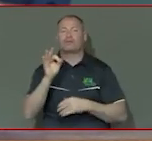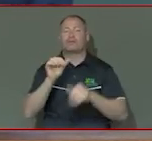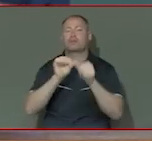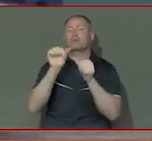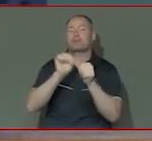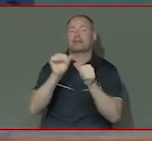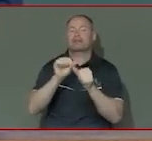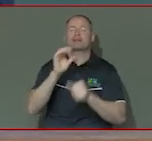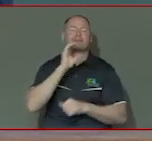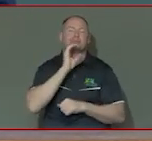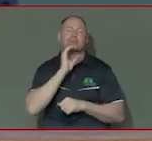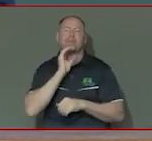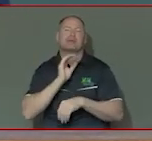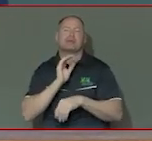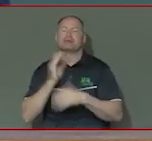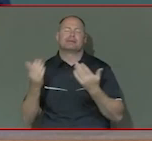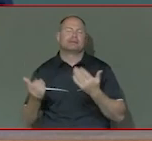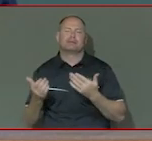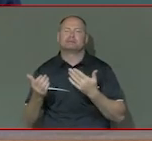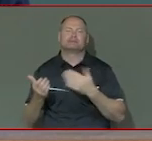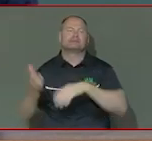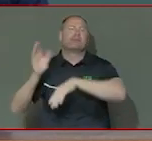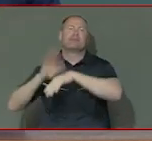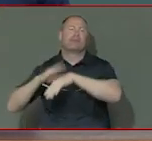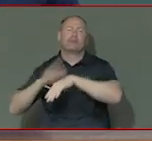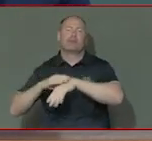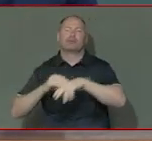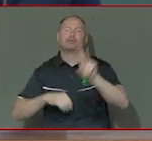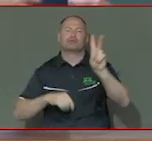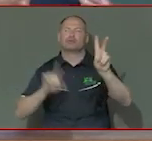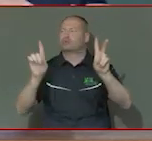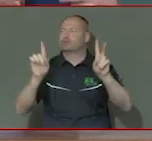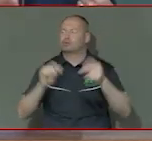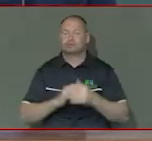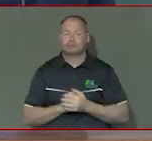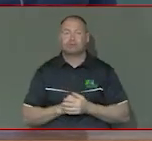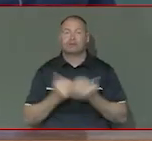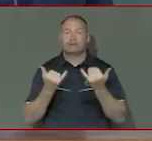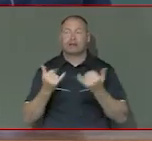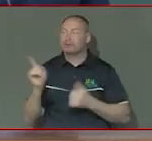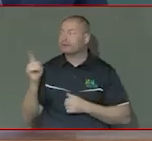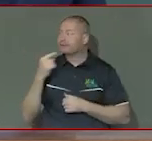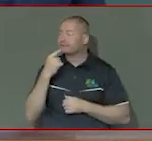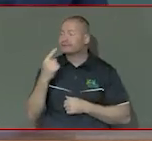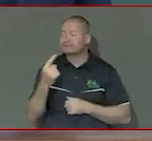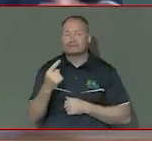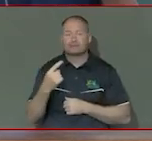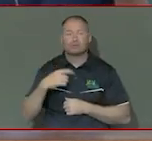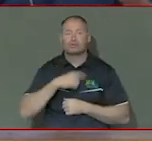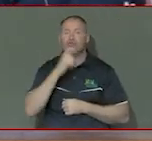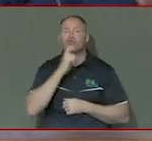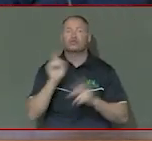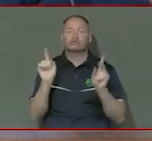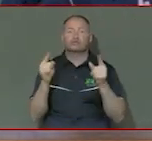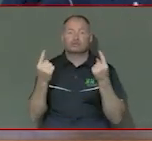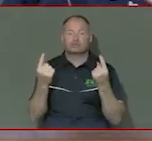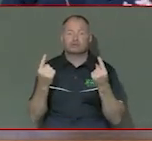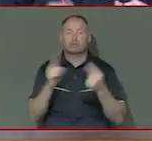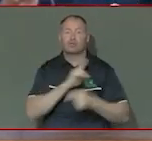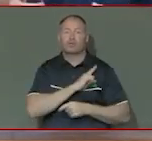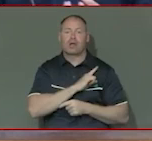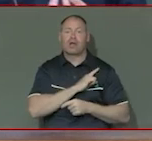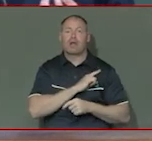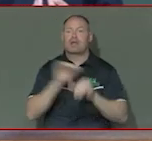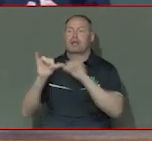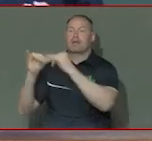say it's more than the norm of 2-1. But now they say we can't use a norm anymore because different businesses